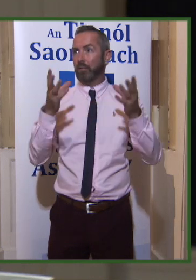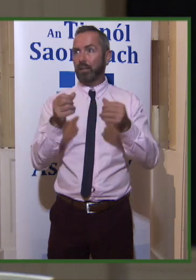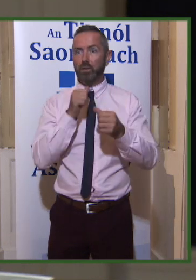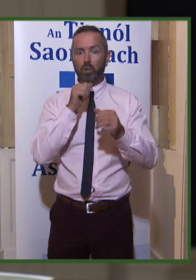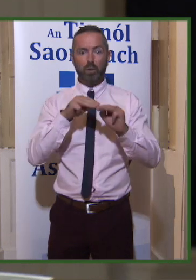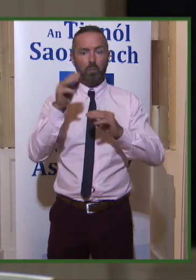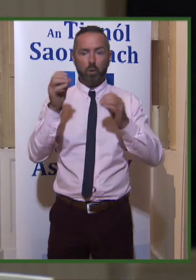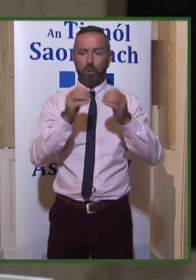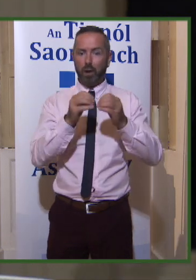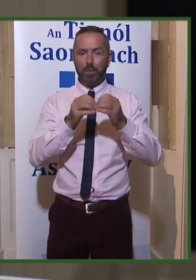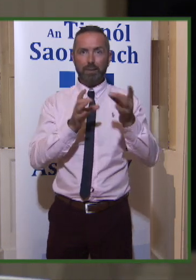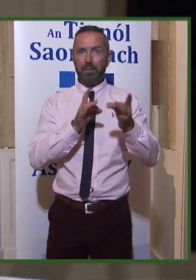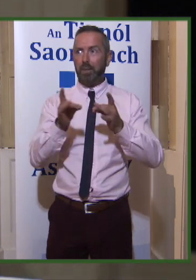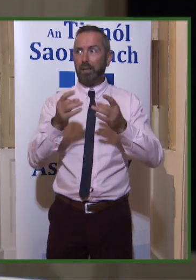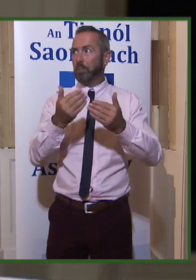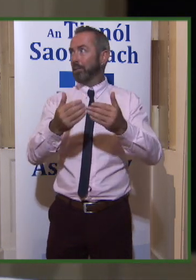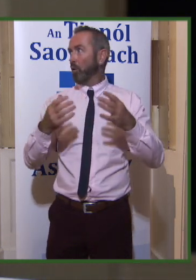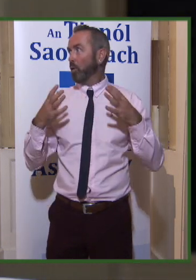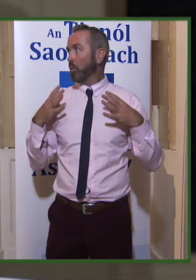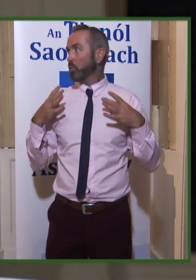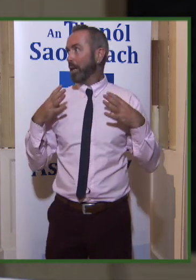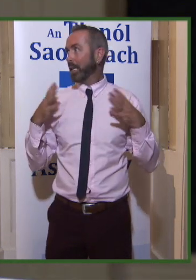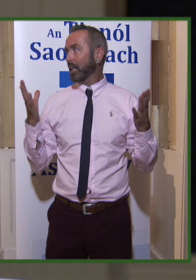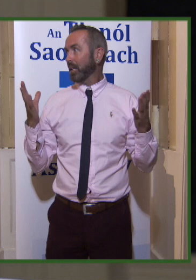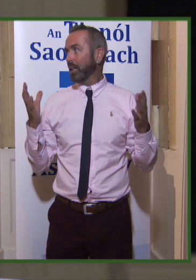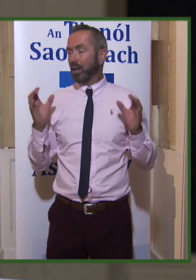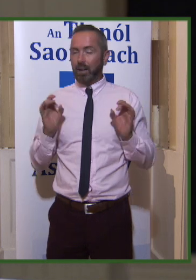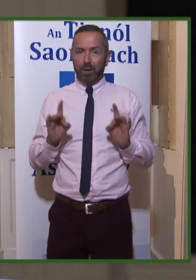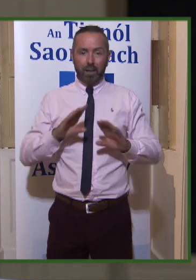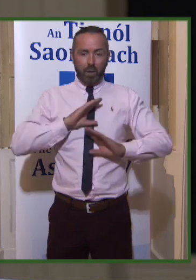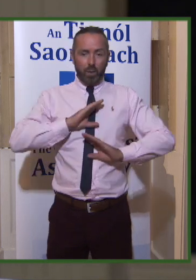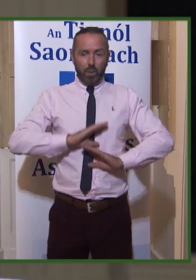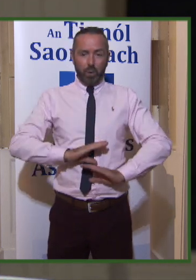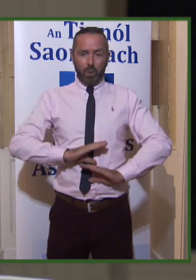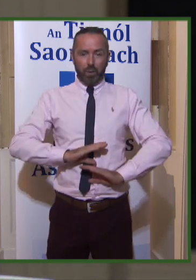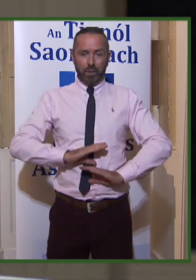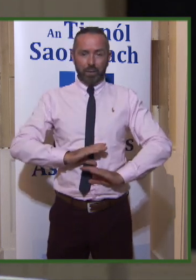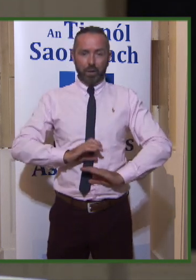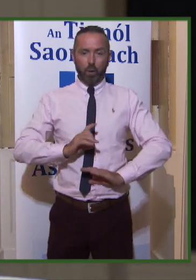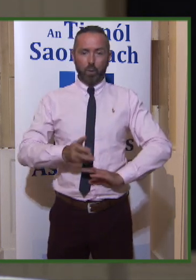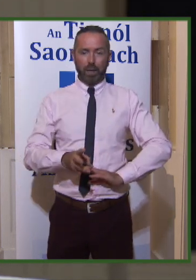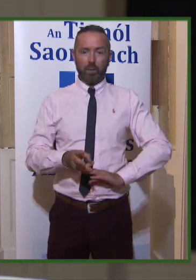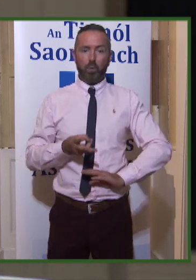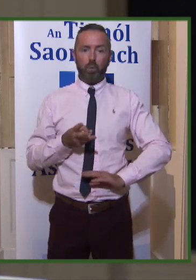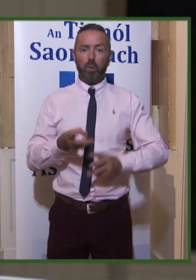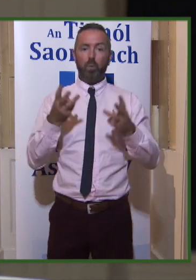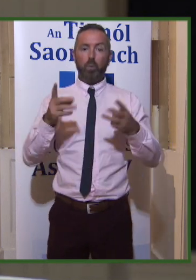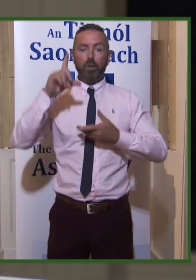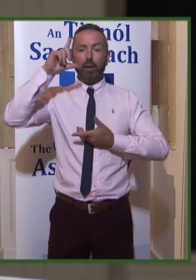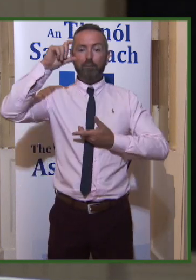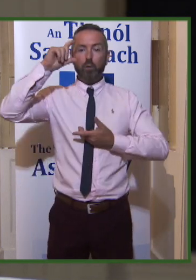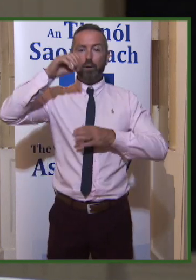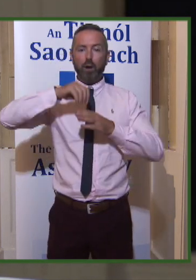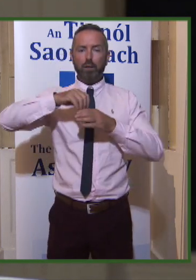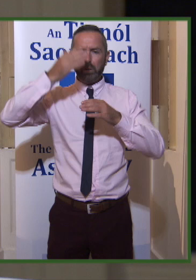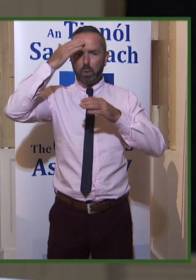make before we break for a coffee? Okay. Before we do, we're going to get a nice family photograph. We're going to go onto the historic